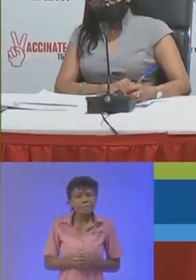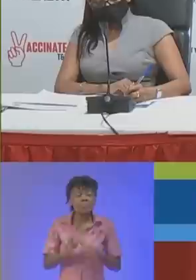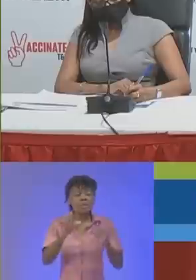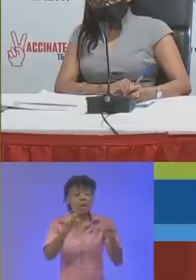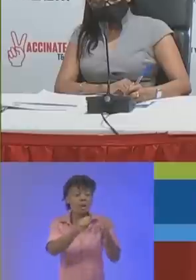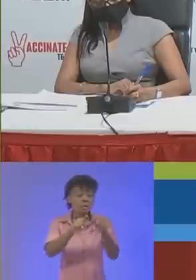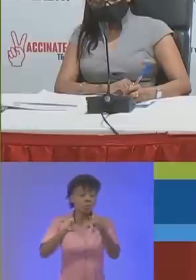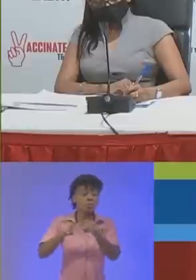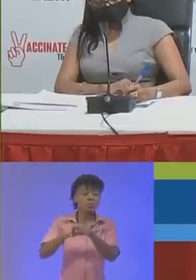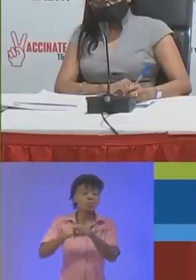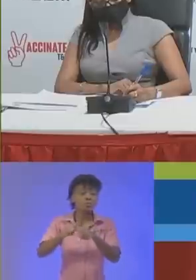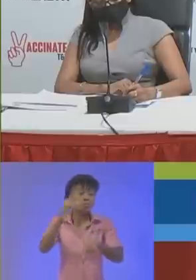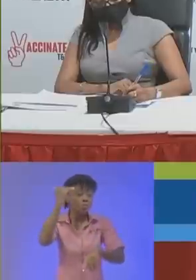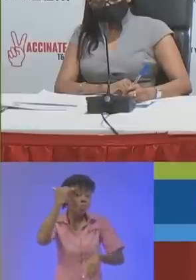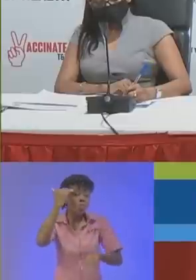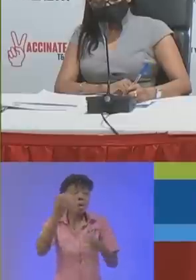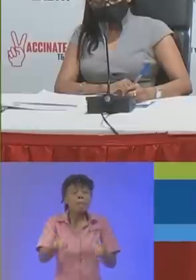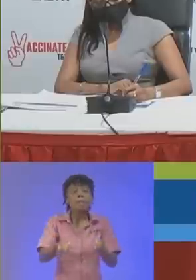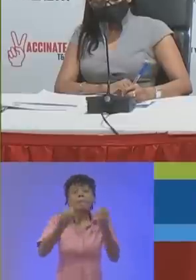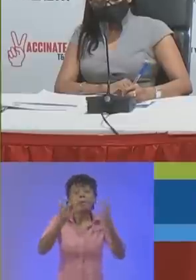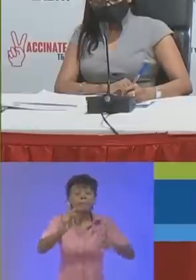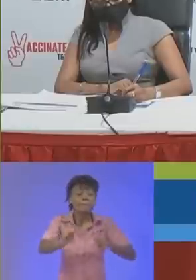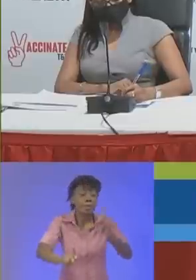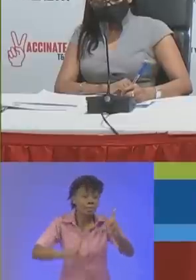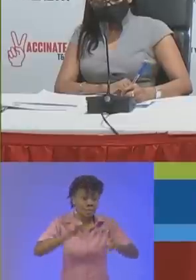hospital? Thank you.